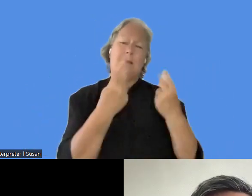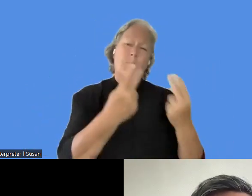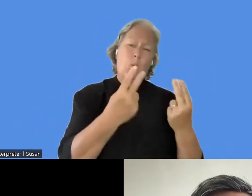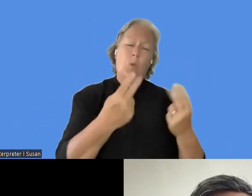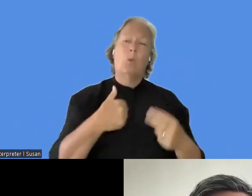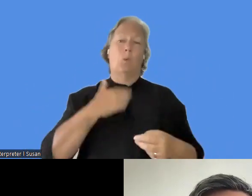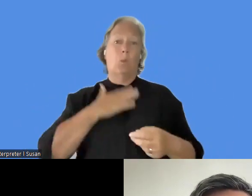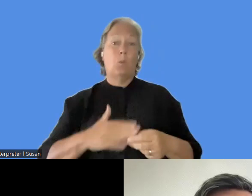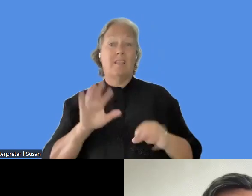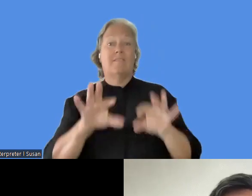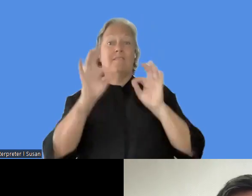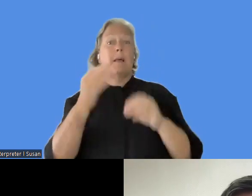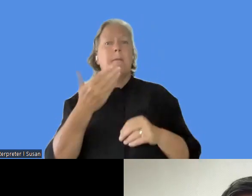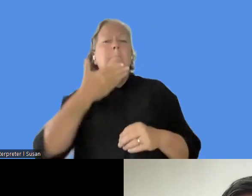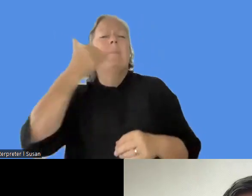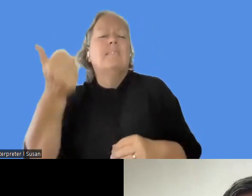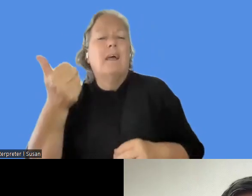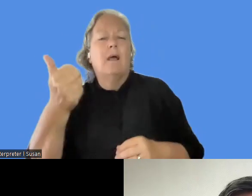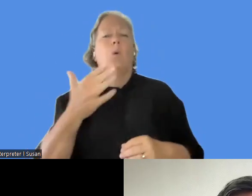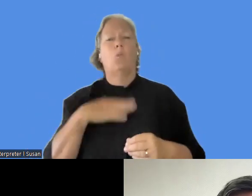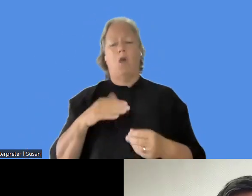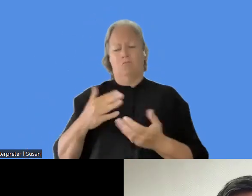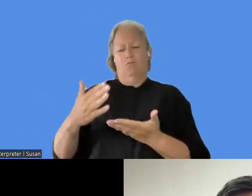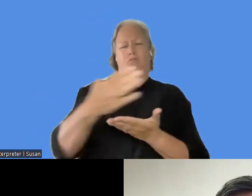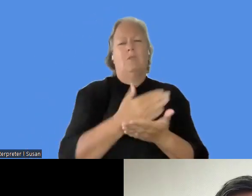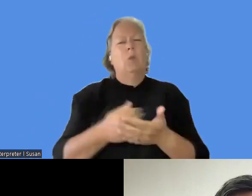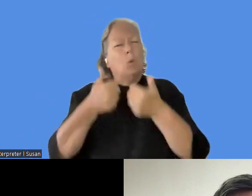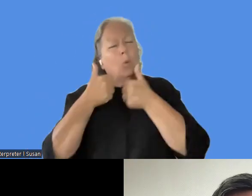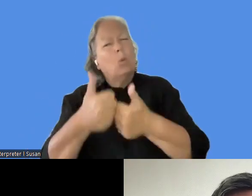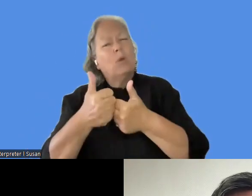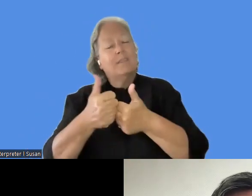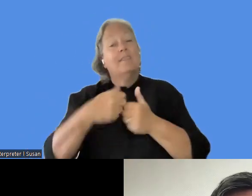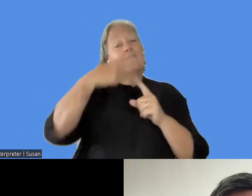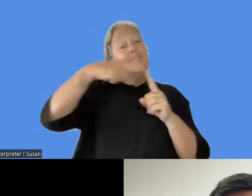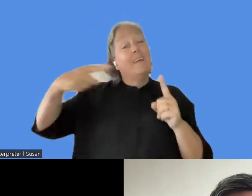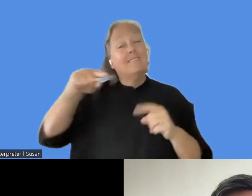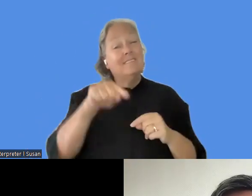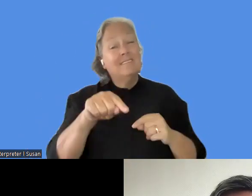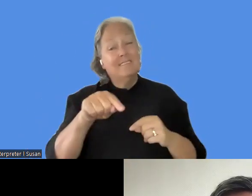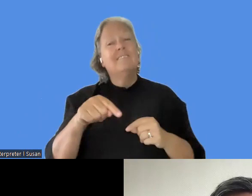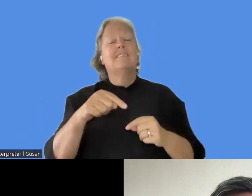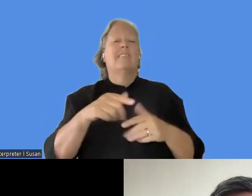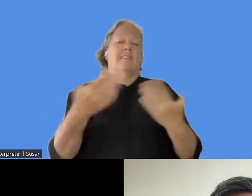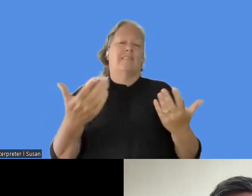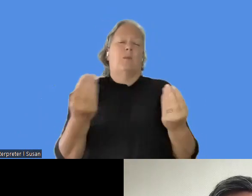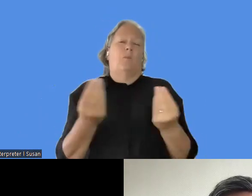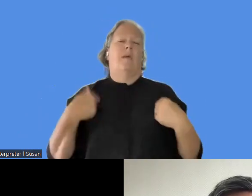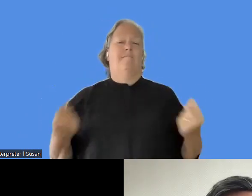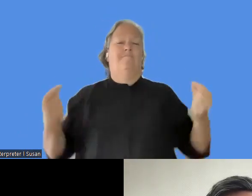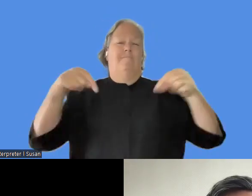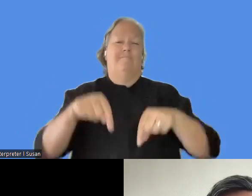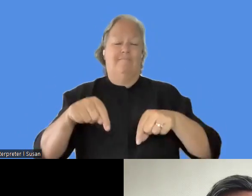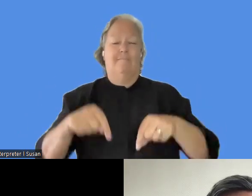way to collect good data. That is a starting point for us to discuss this topic. I'm a